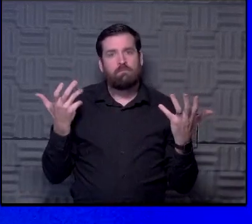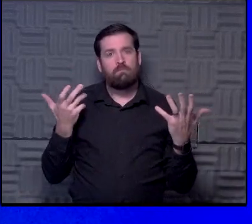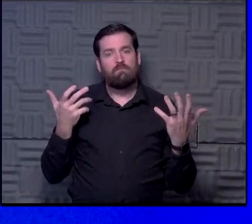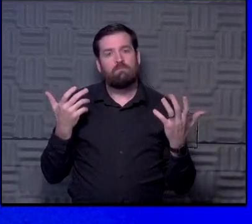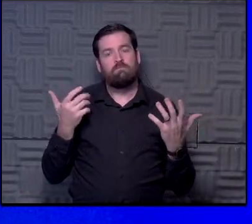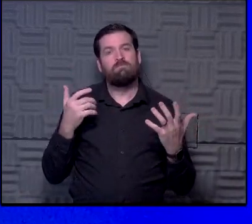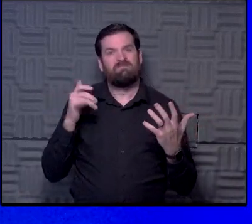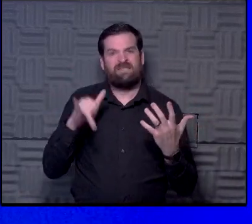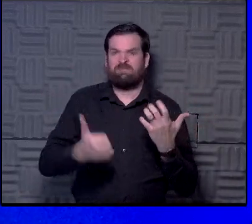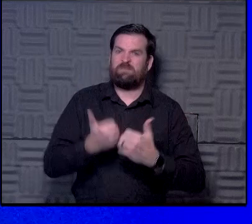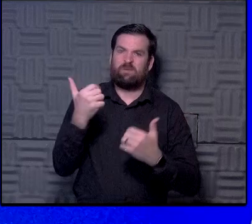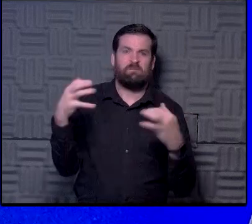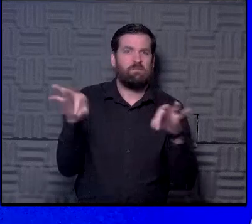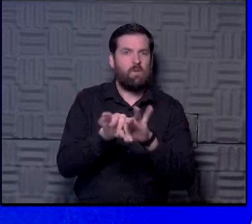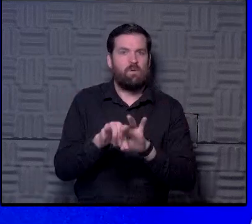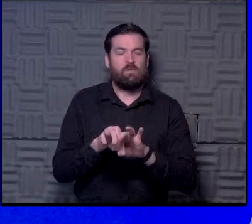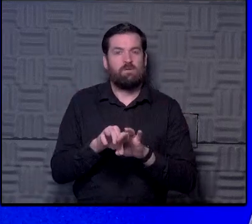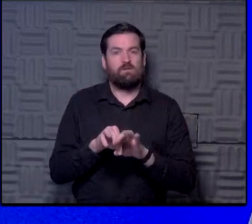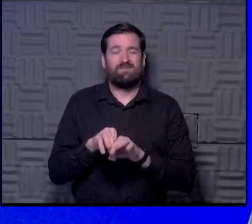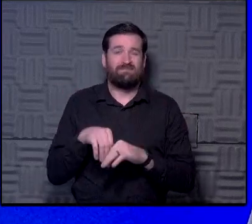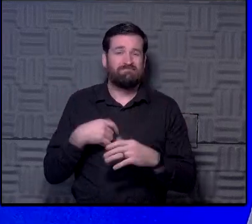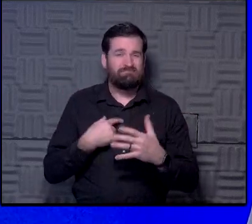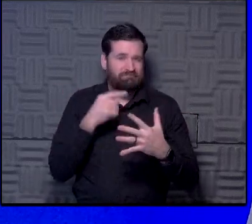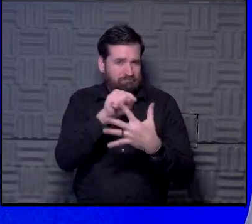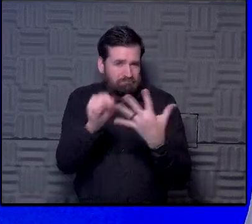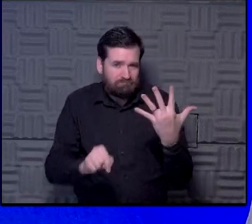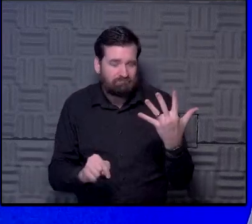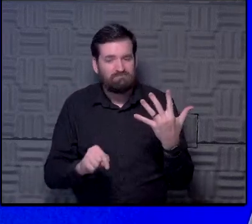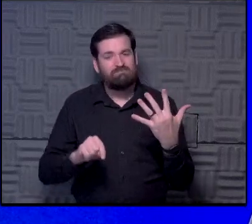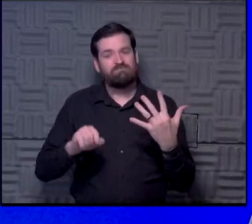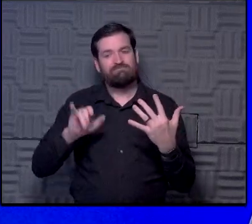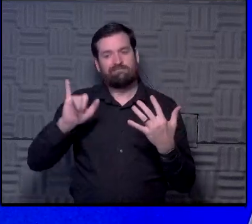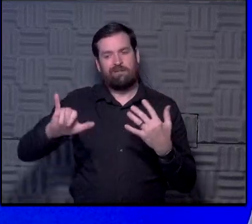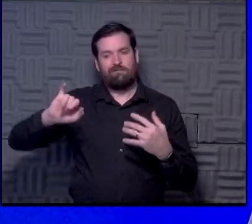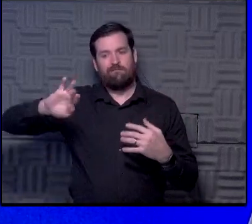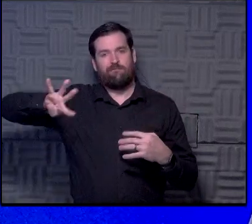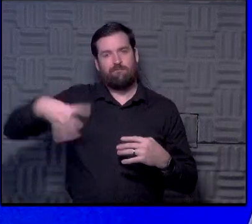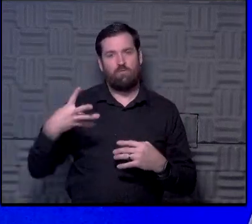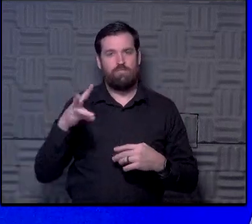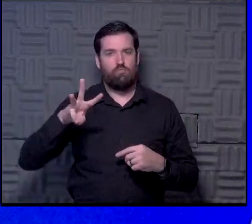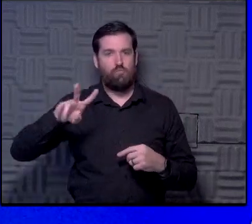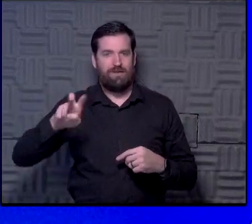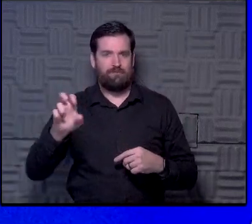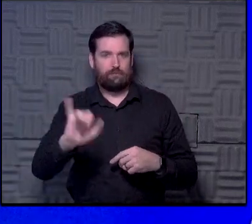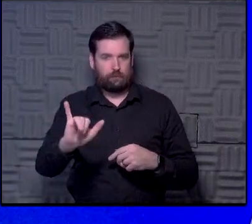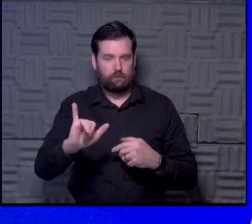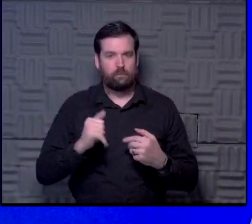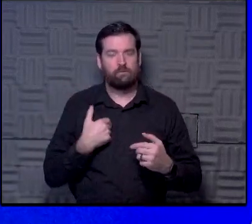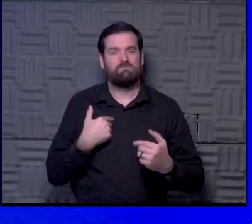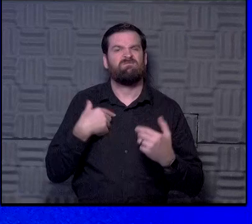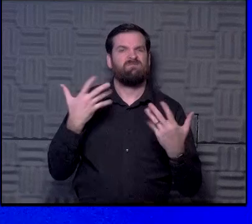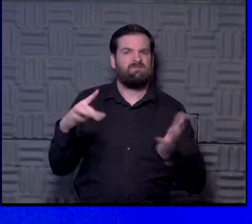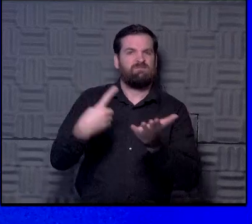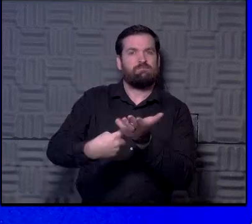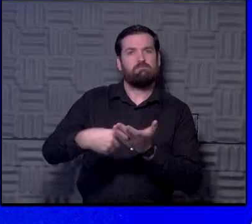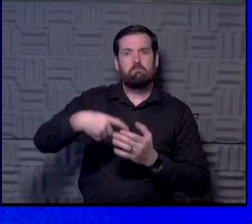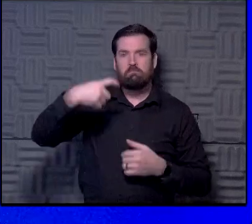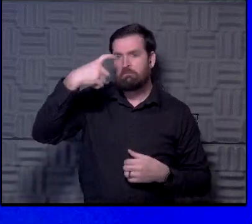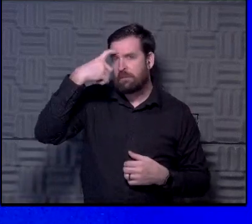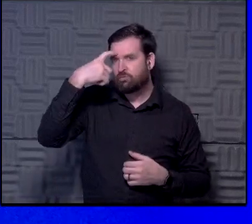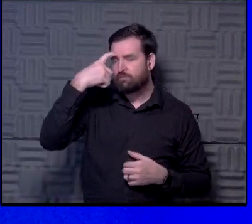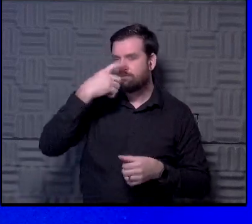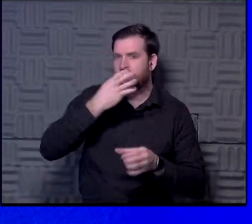important point. And we are in all those. And then in that fourth wave as well, we've been talking about the mental